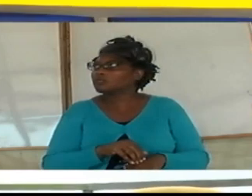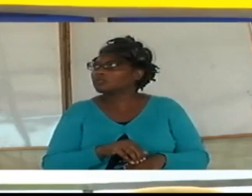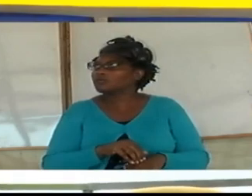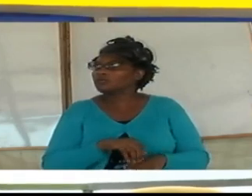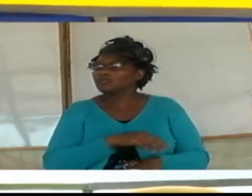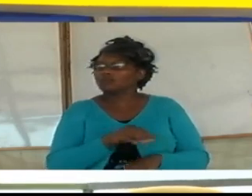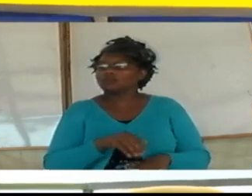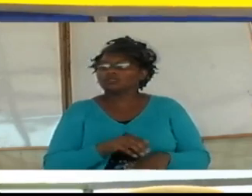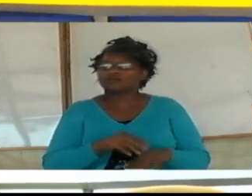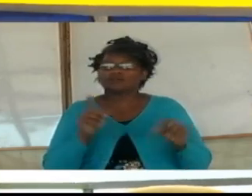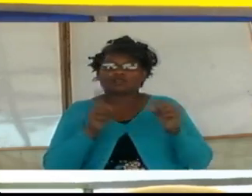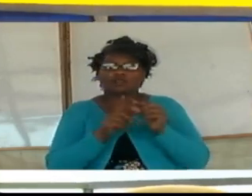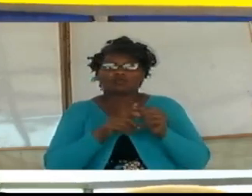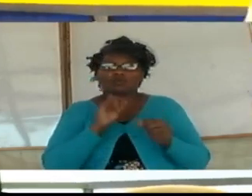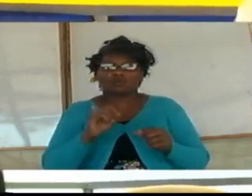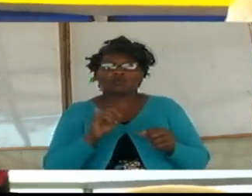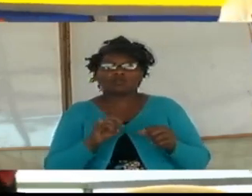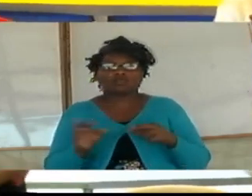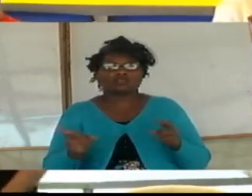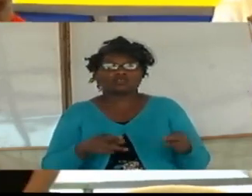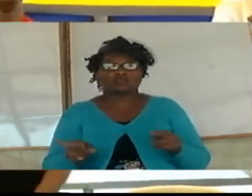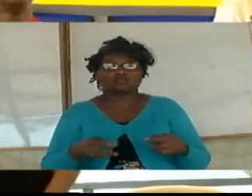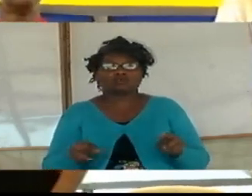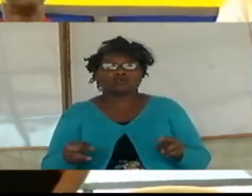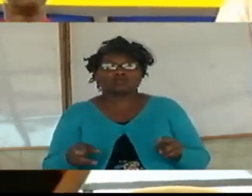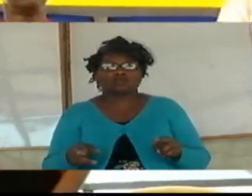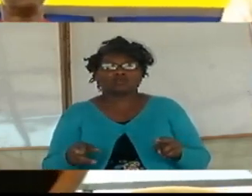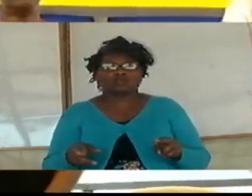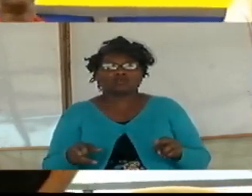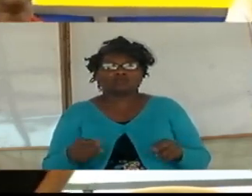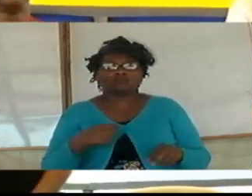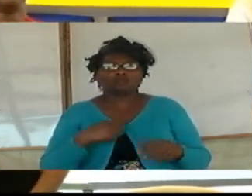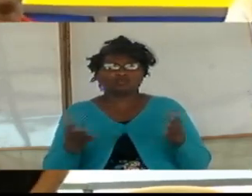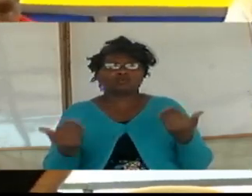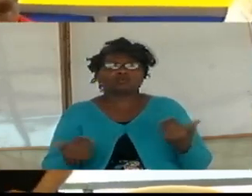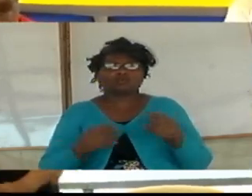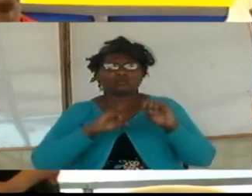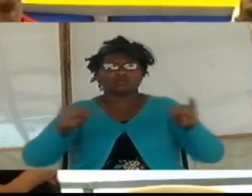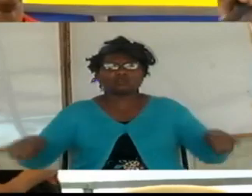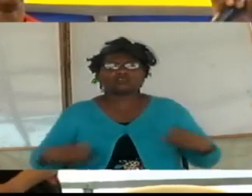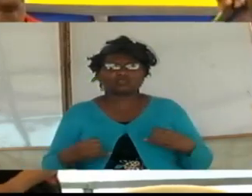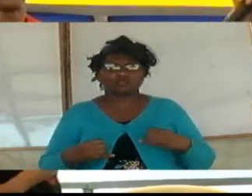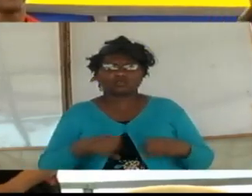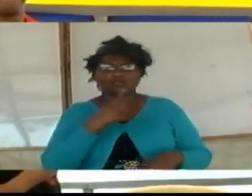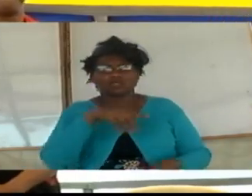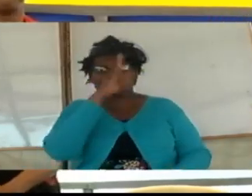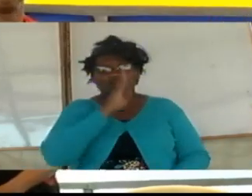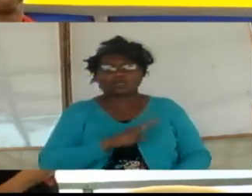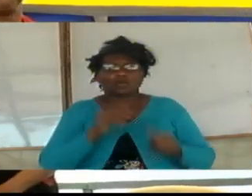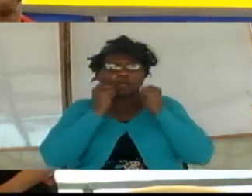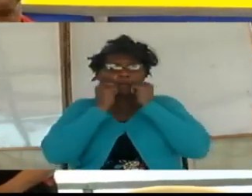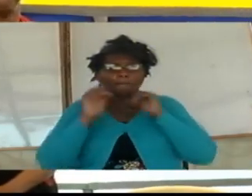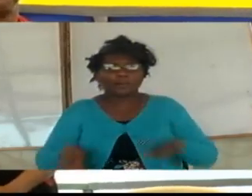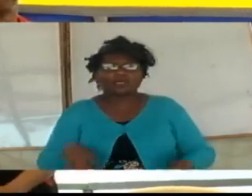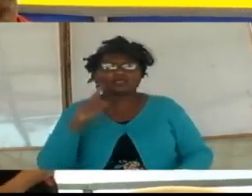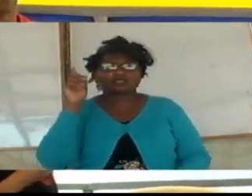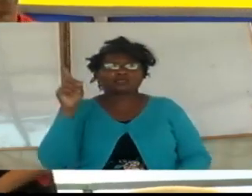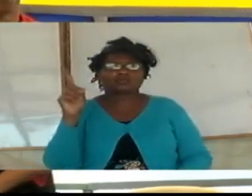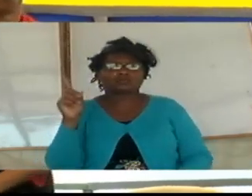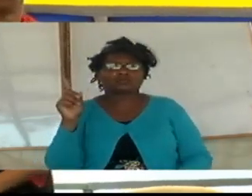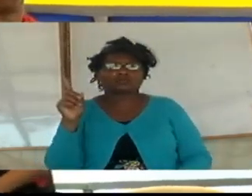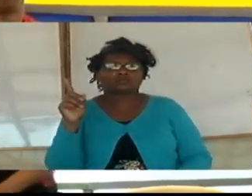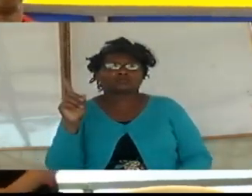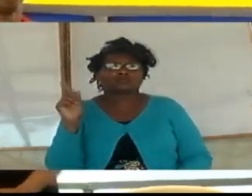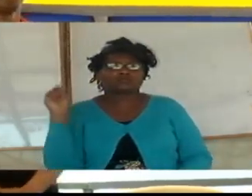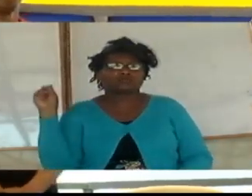minister for the word is ready. And I want to just say God bless you, sir. Hallelujah.